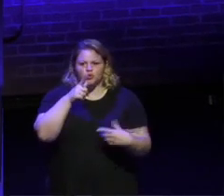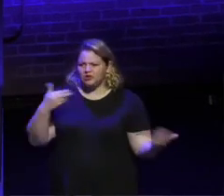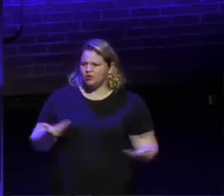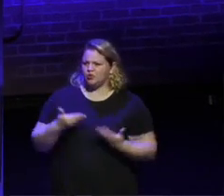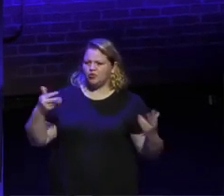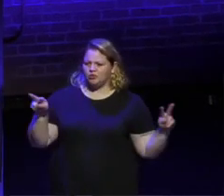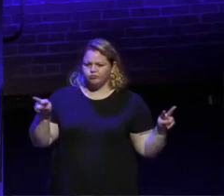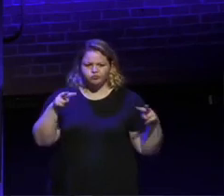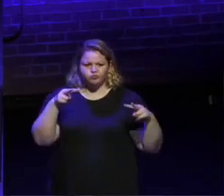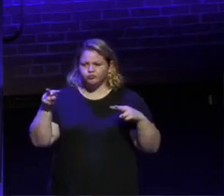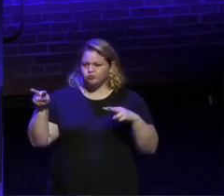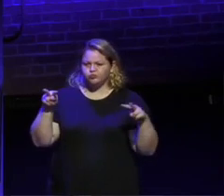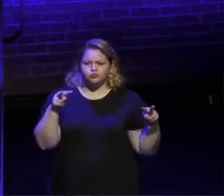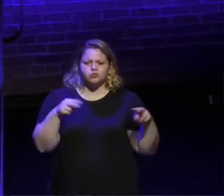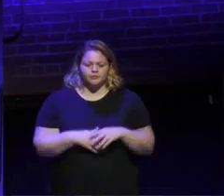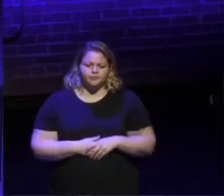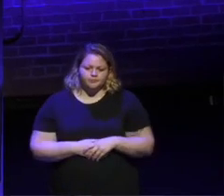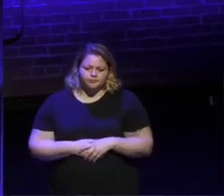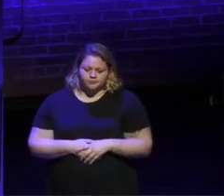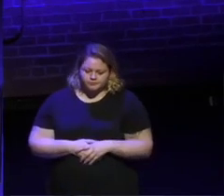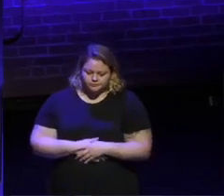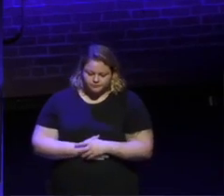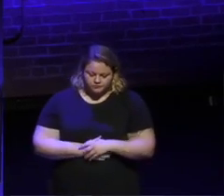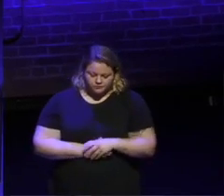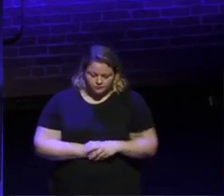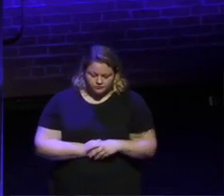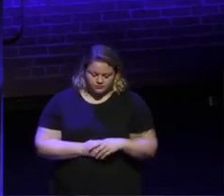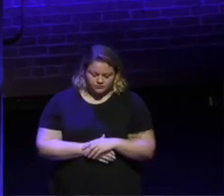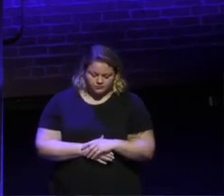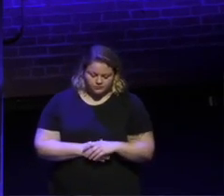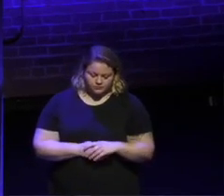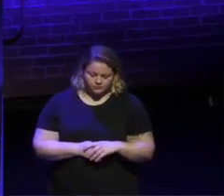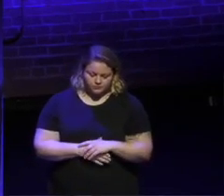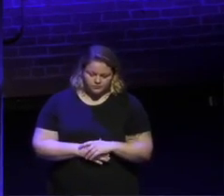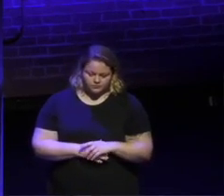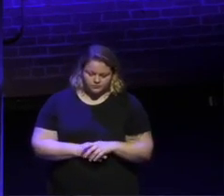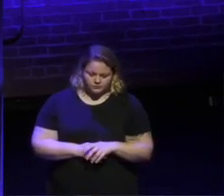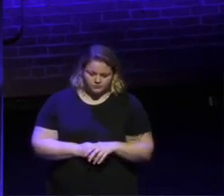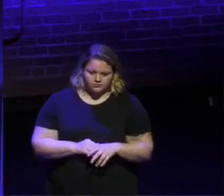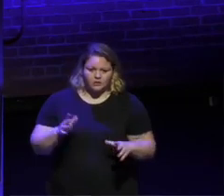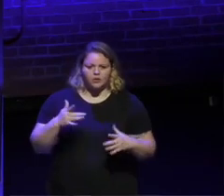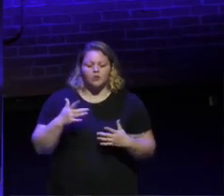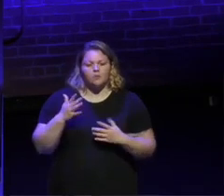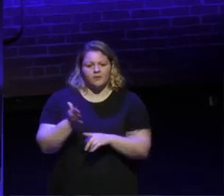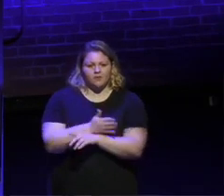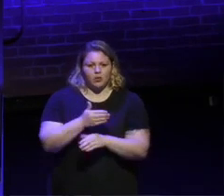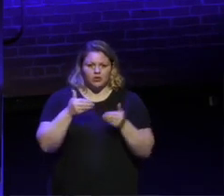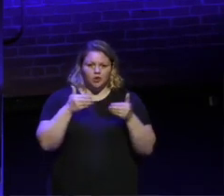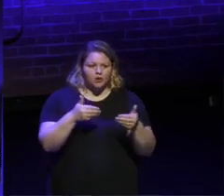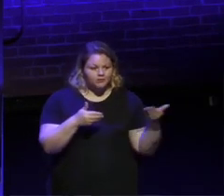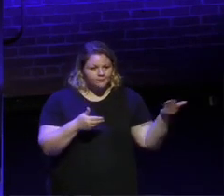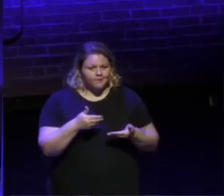us. Before we begin, I just would like to take a moment to breathe together.